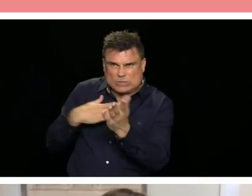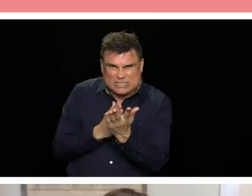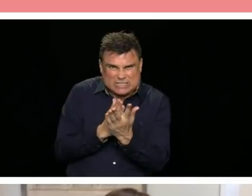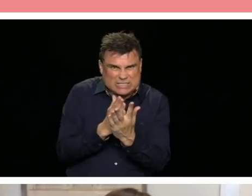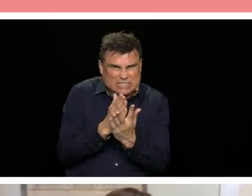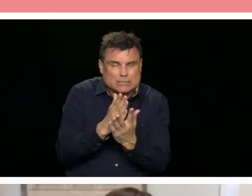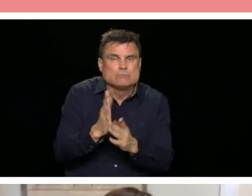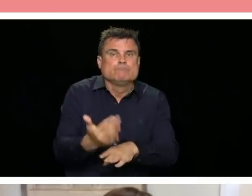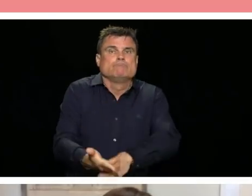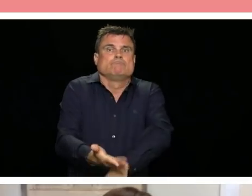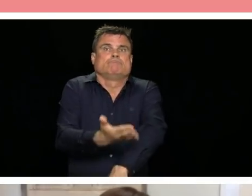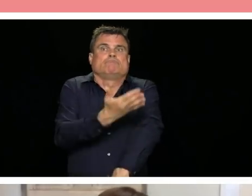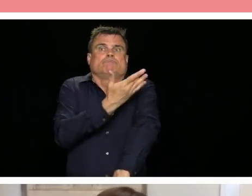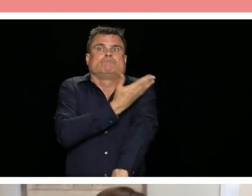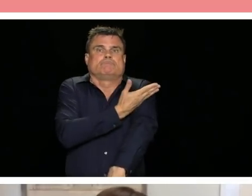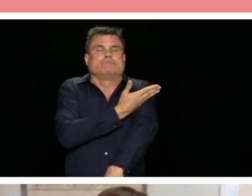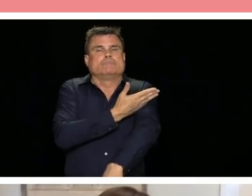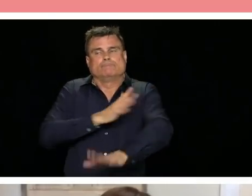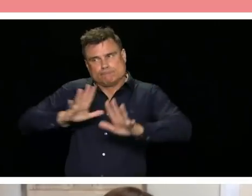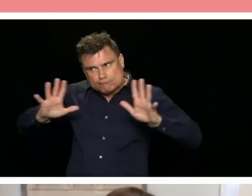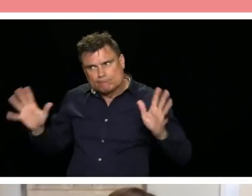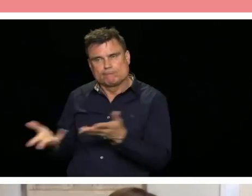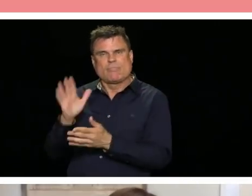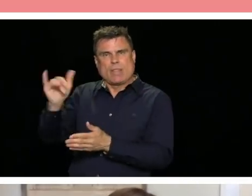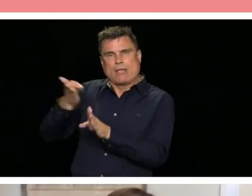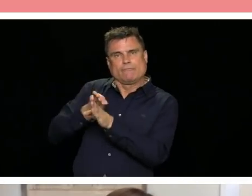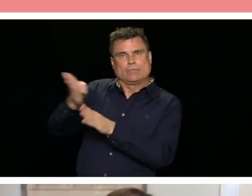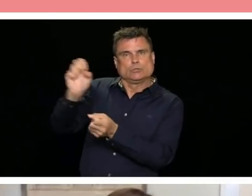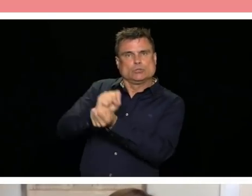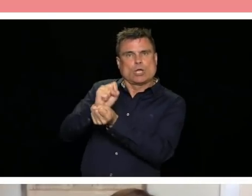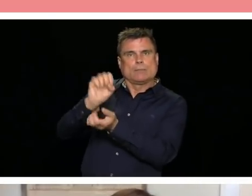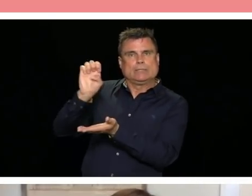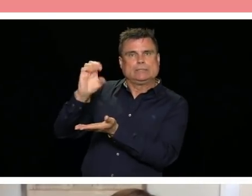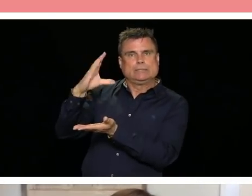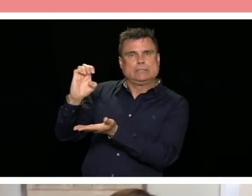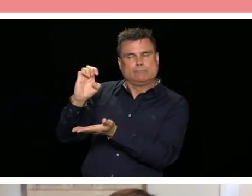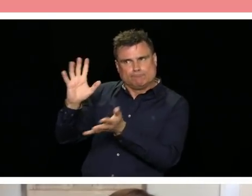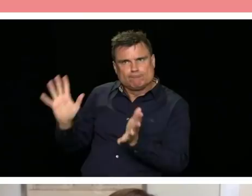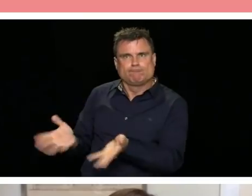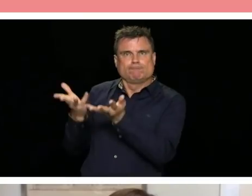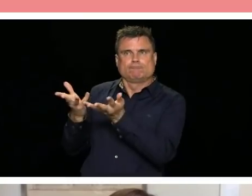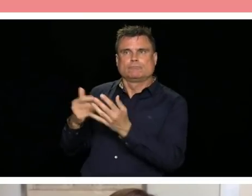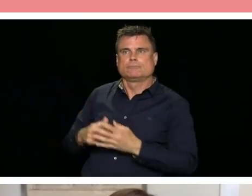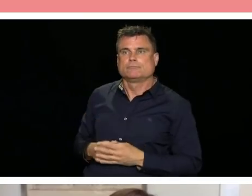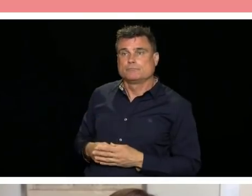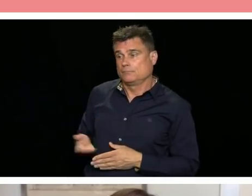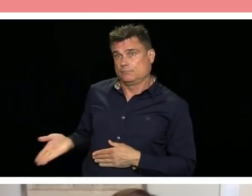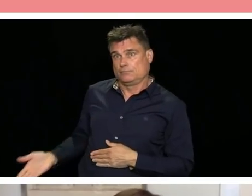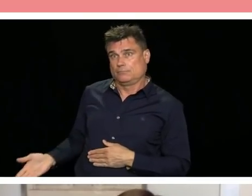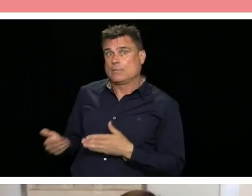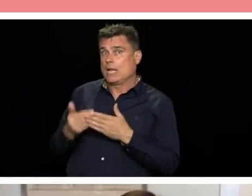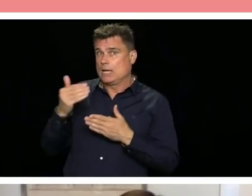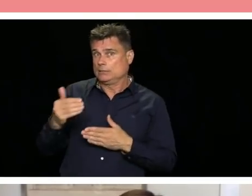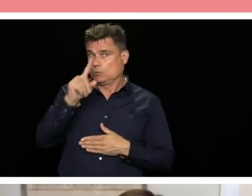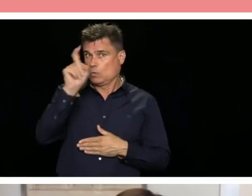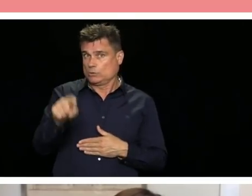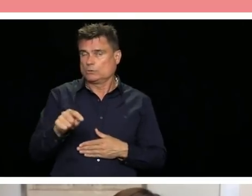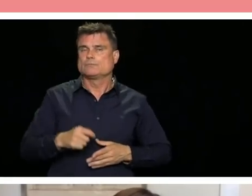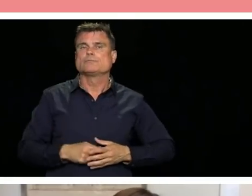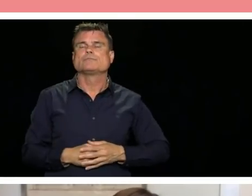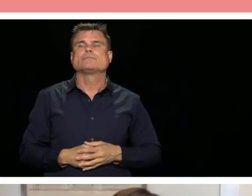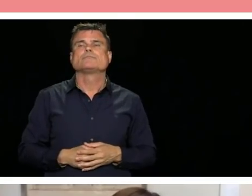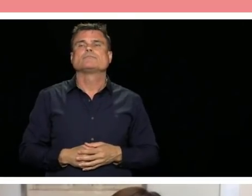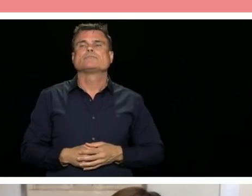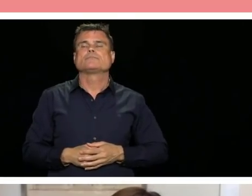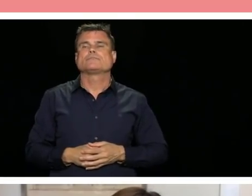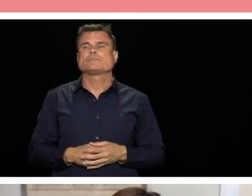question is for you as well. And it's from Zoe, who asks, please outline the additional funding daycares are being